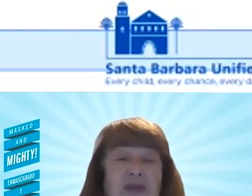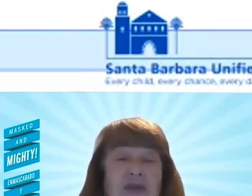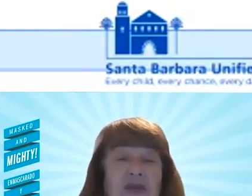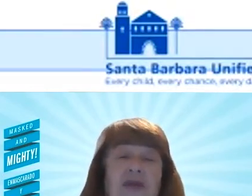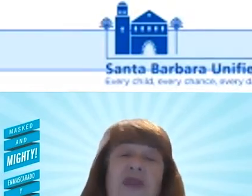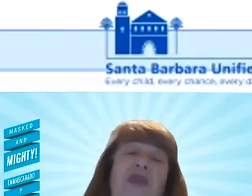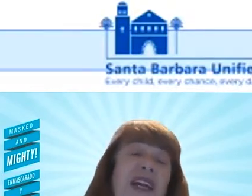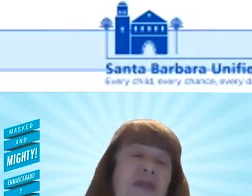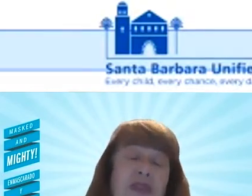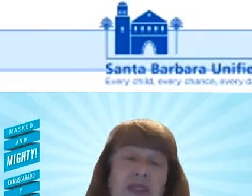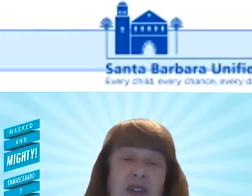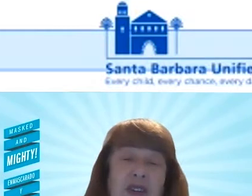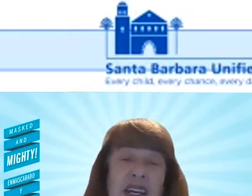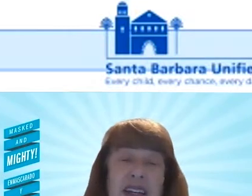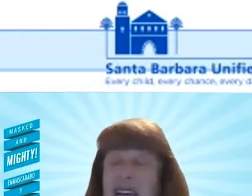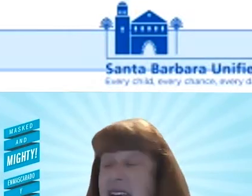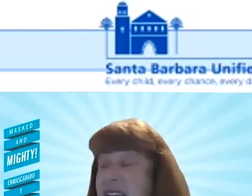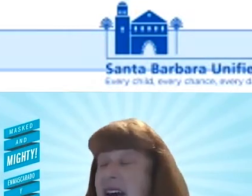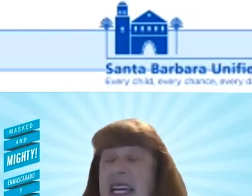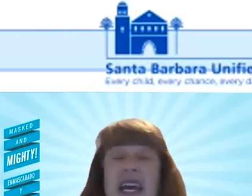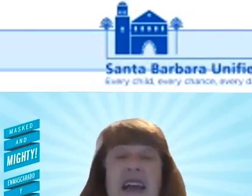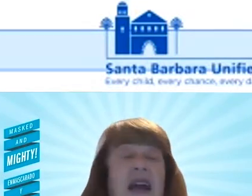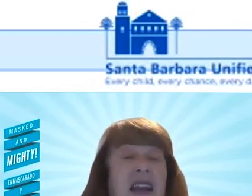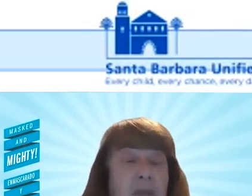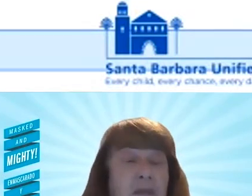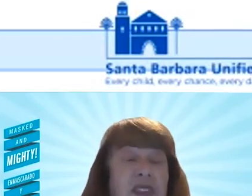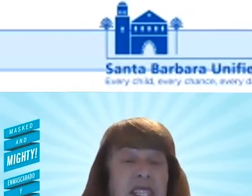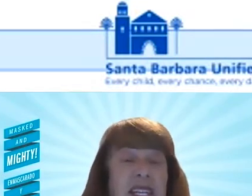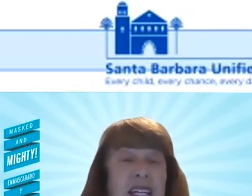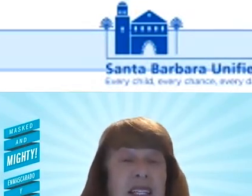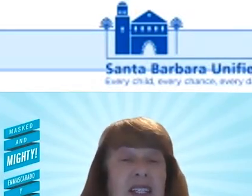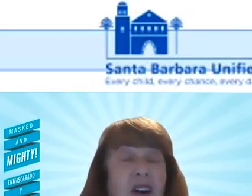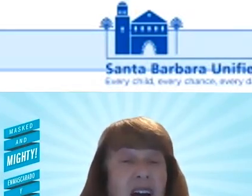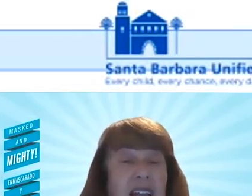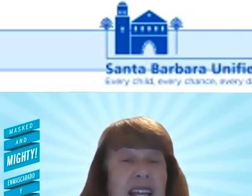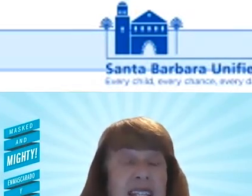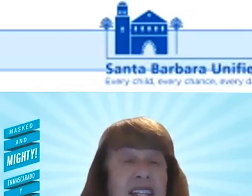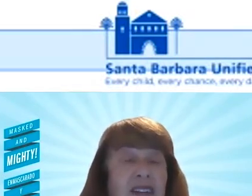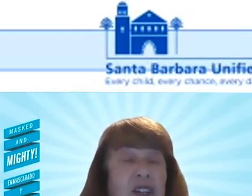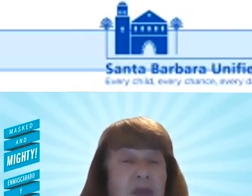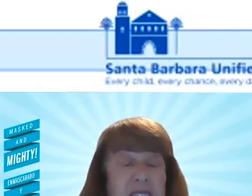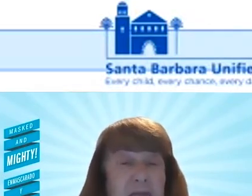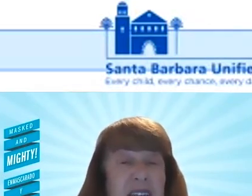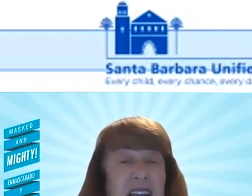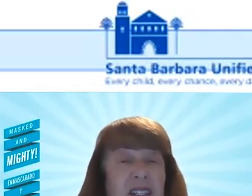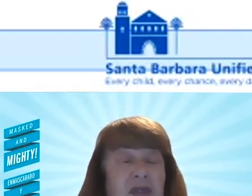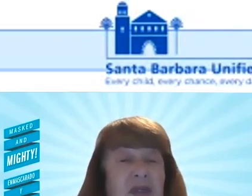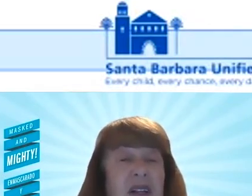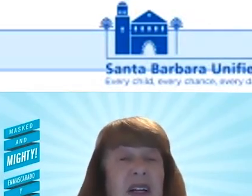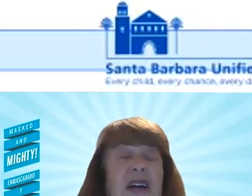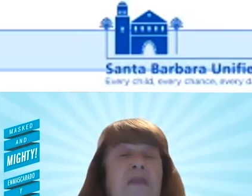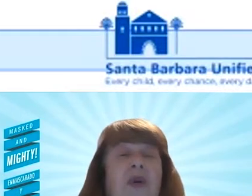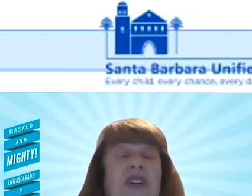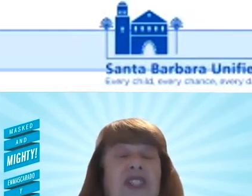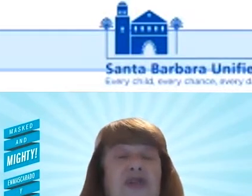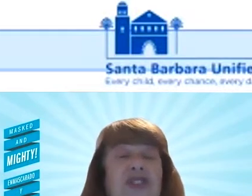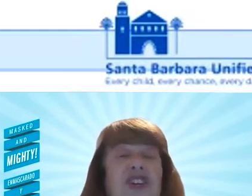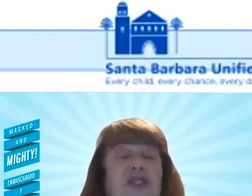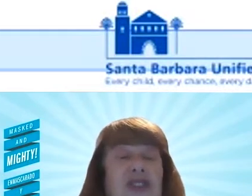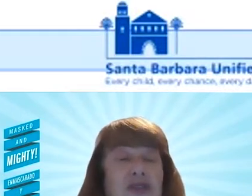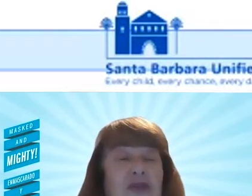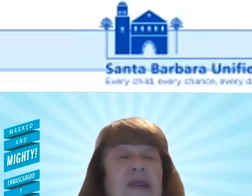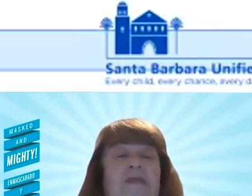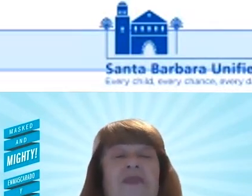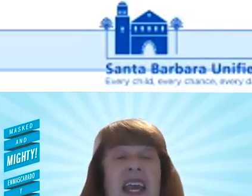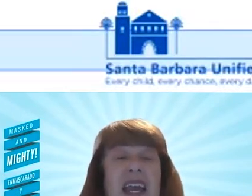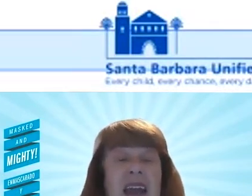in schools, we want to keep those going. Again, a number of these cases are not necessarily transmitted in school, but when students go